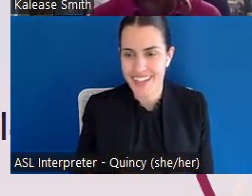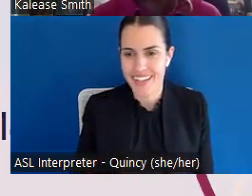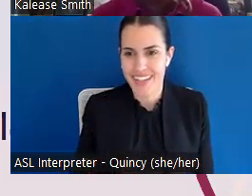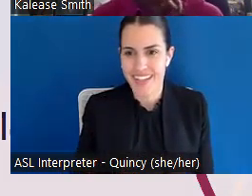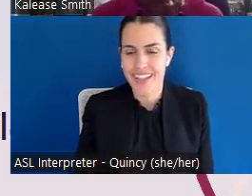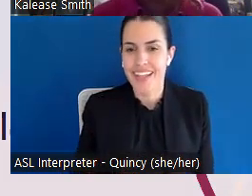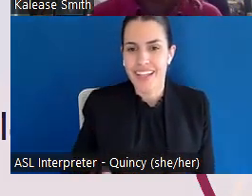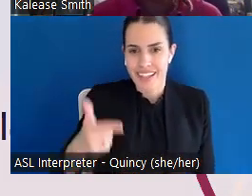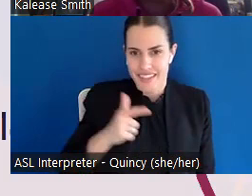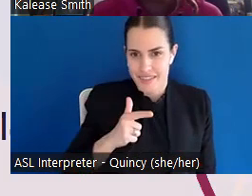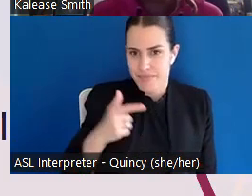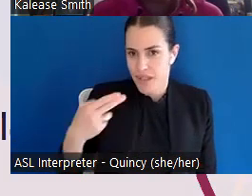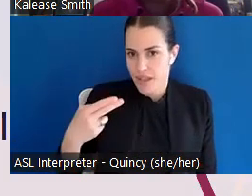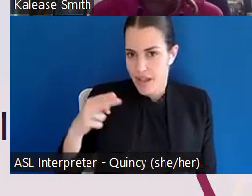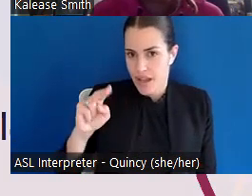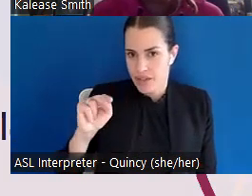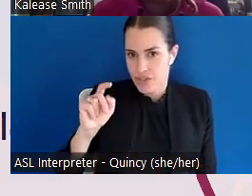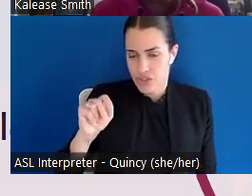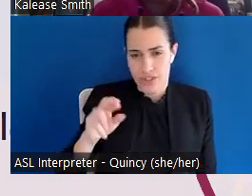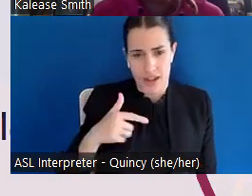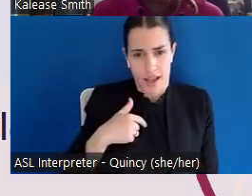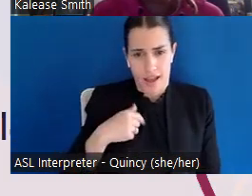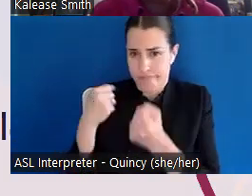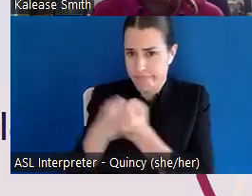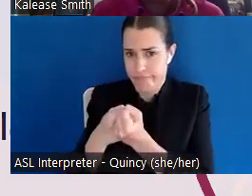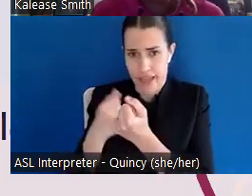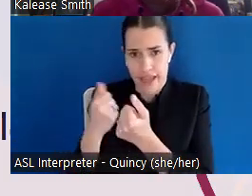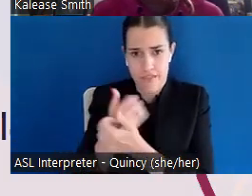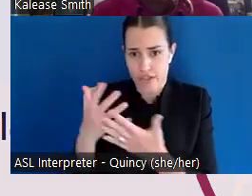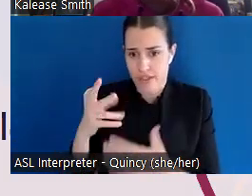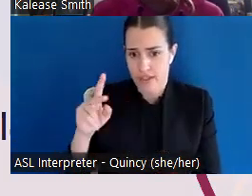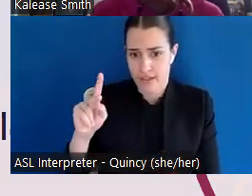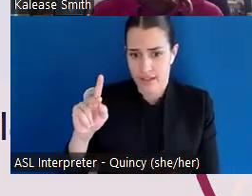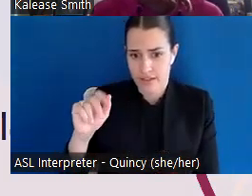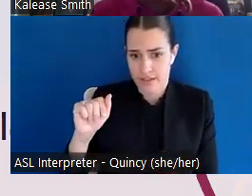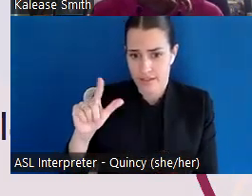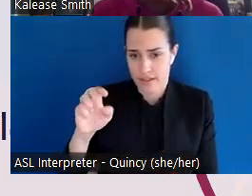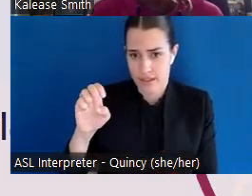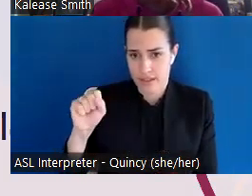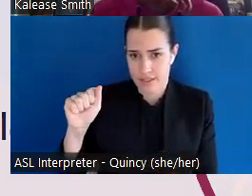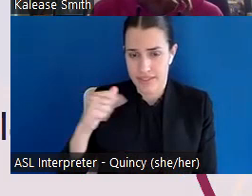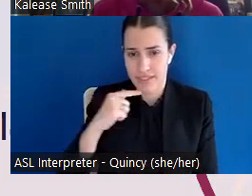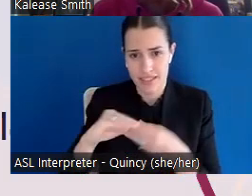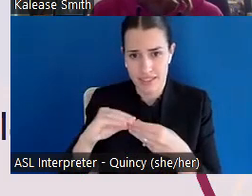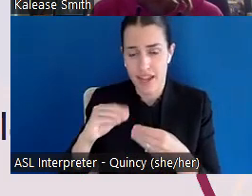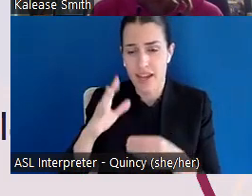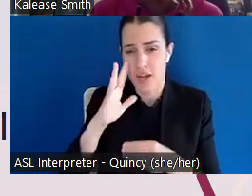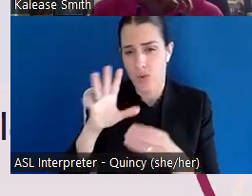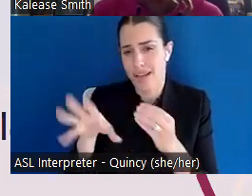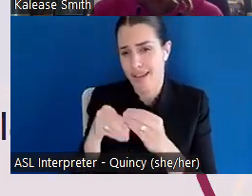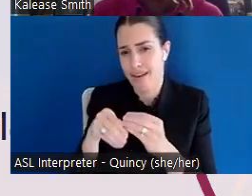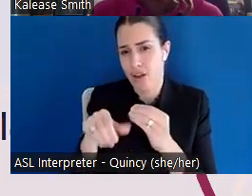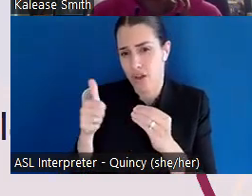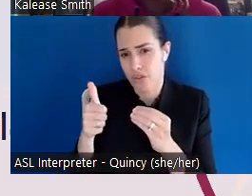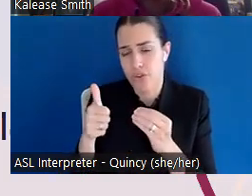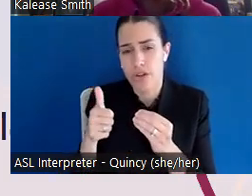Well, I would absolutely second everything else that Khalees had said as well, and I will try to jump into some other pieces here. But I think what I really